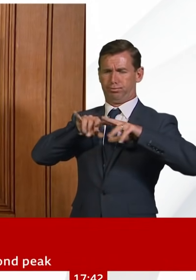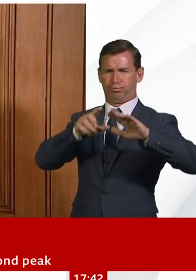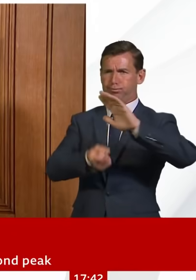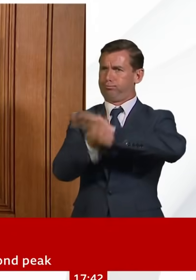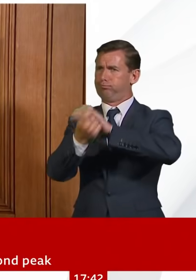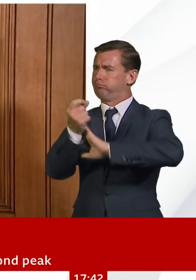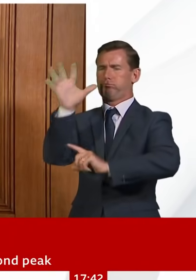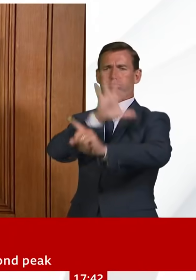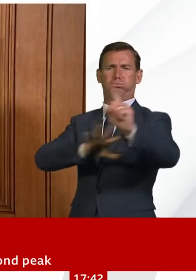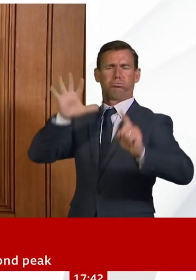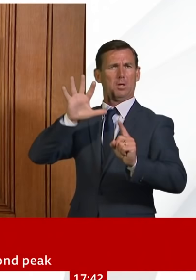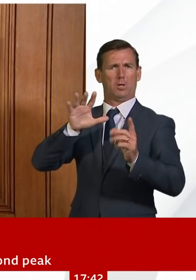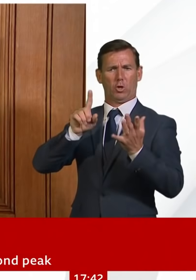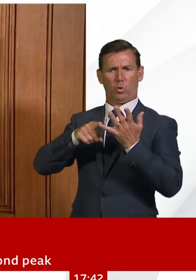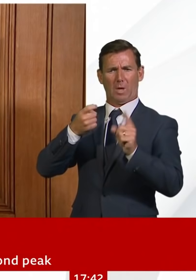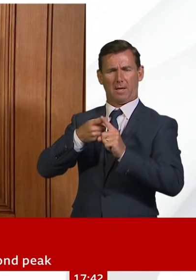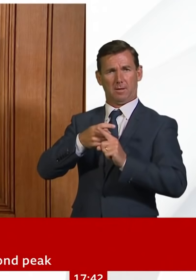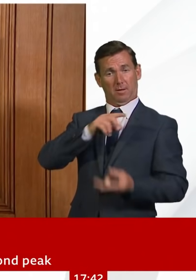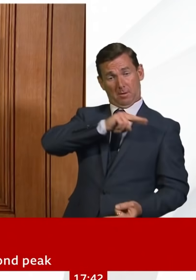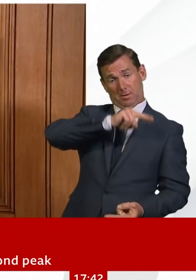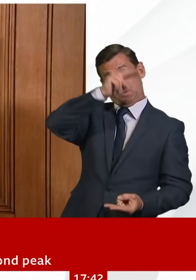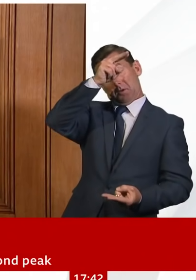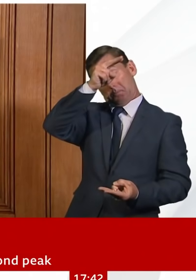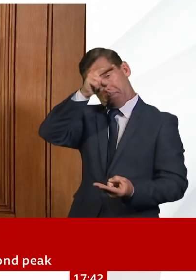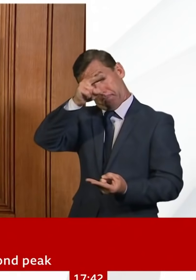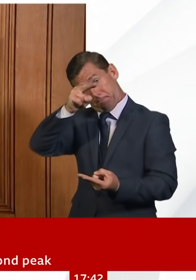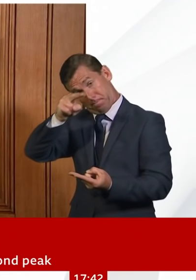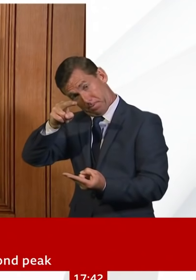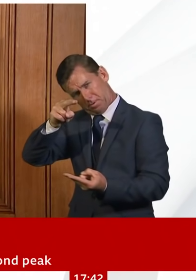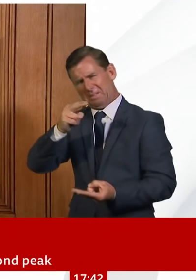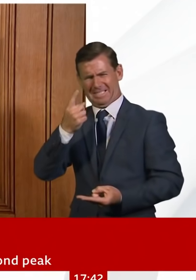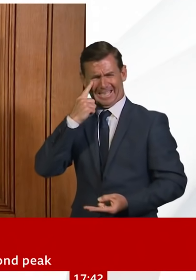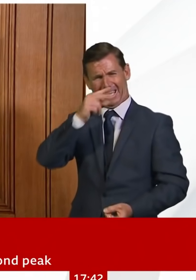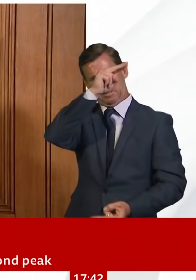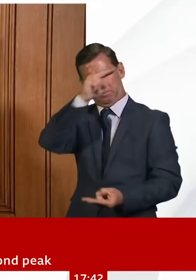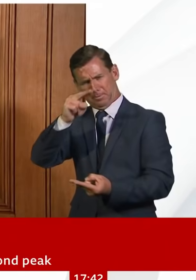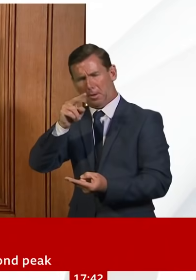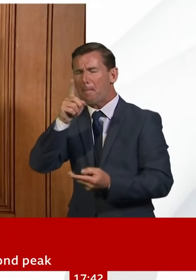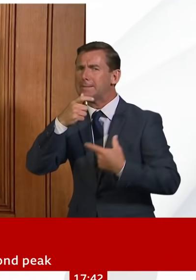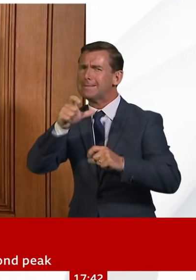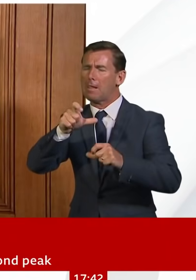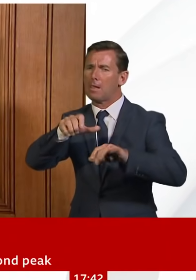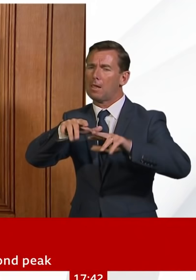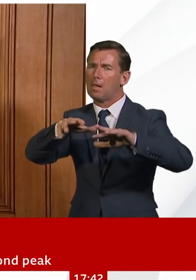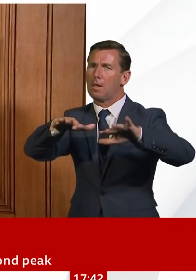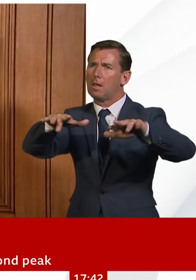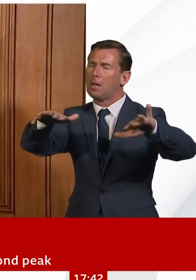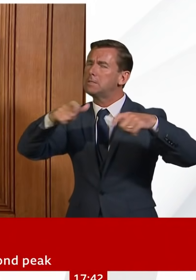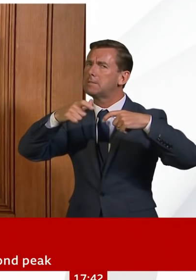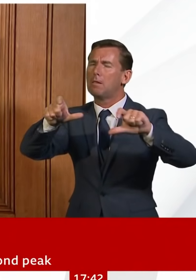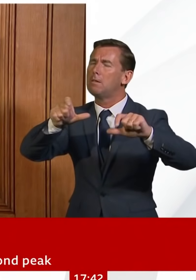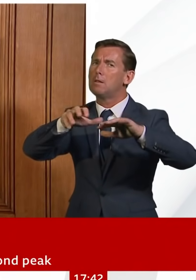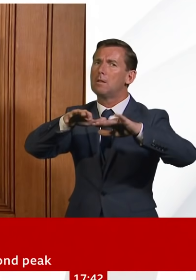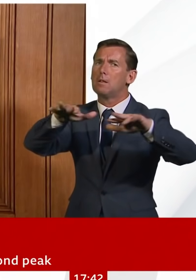is clear we are turning it down, but it is still there and it has not gone away. And so the proportion